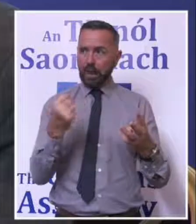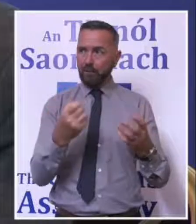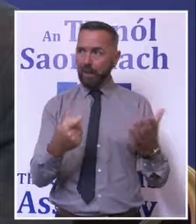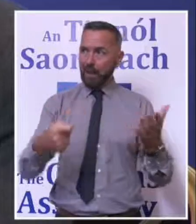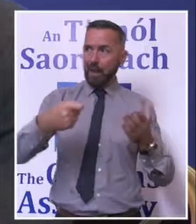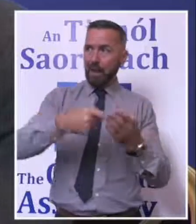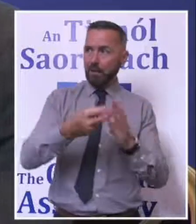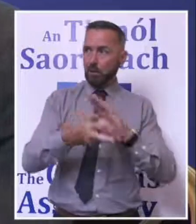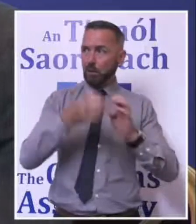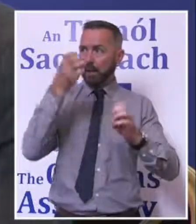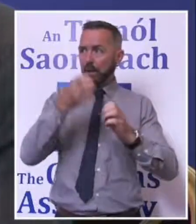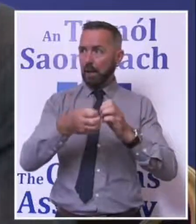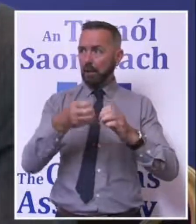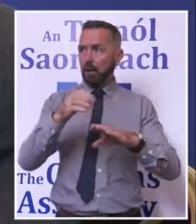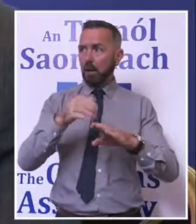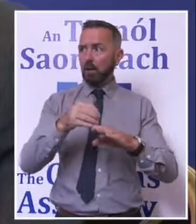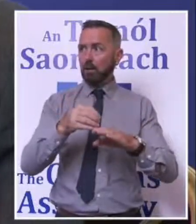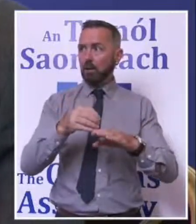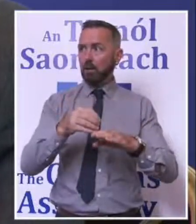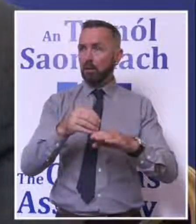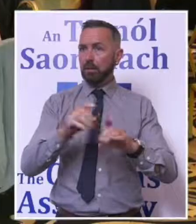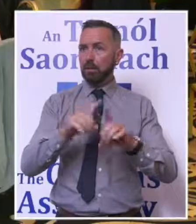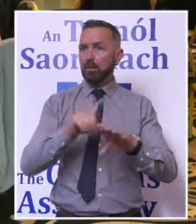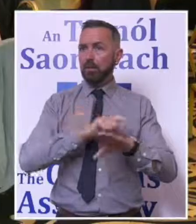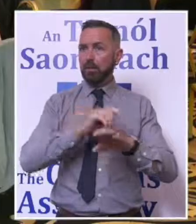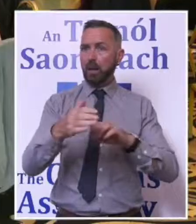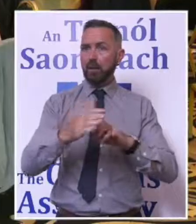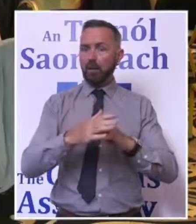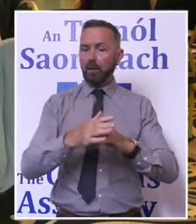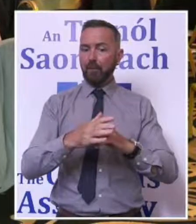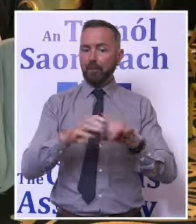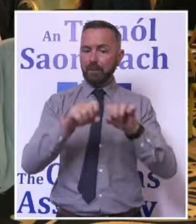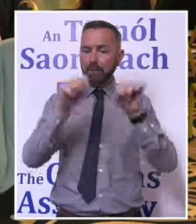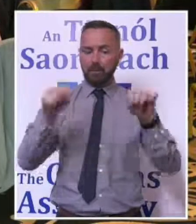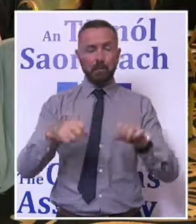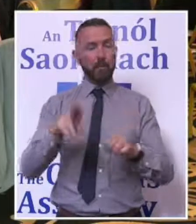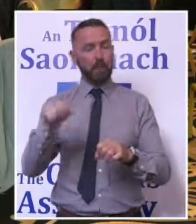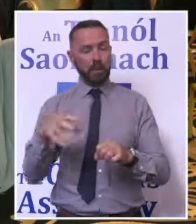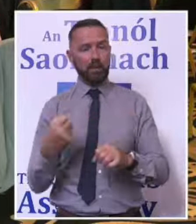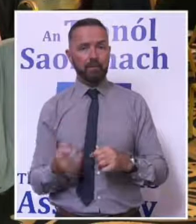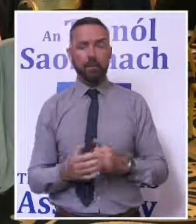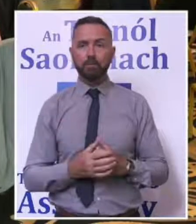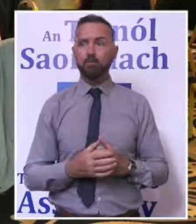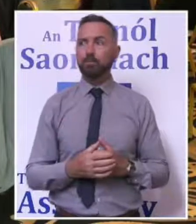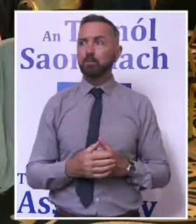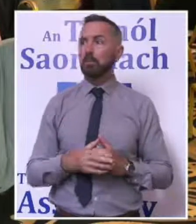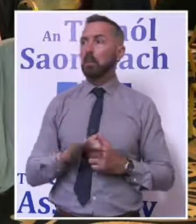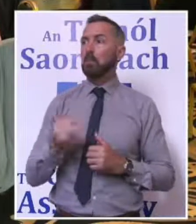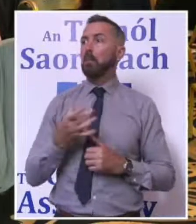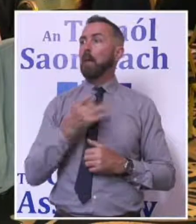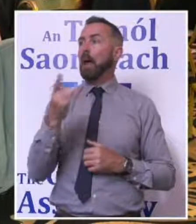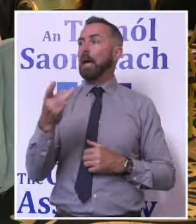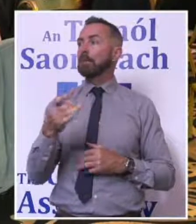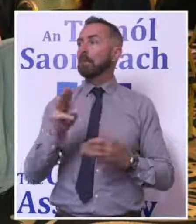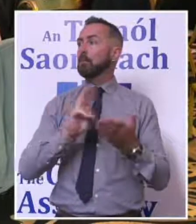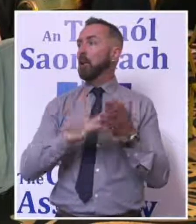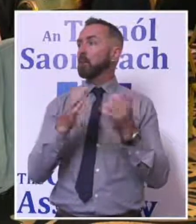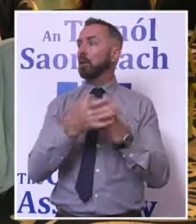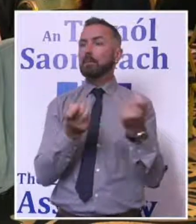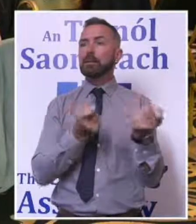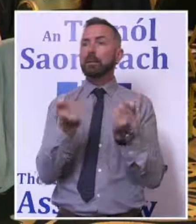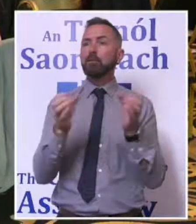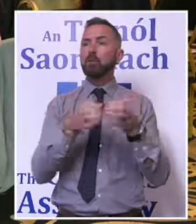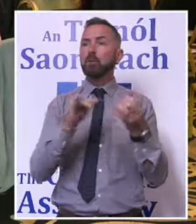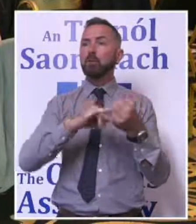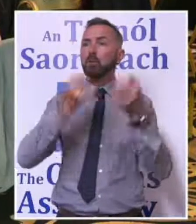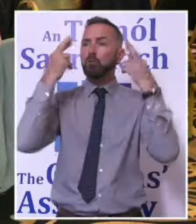types of voting system, we're very happy to facilitate that. I might just ask the steering group, if you could, the members of the steering group who represent the